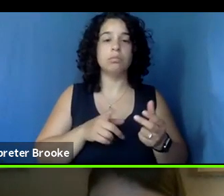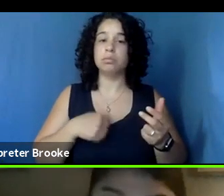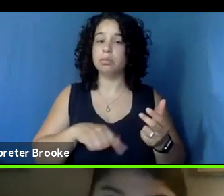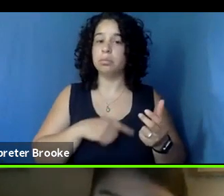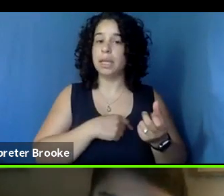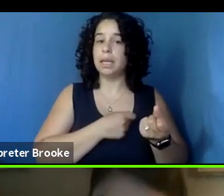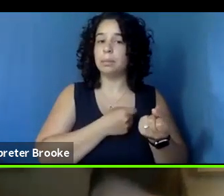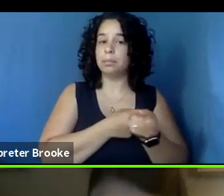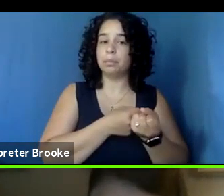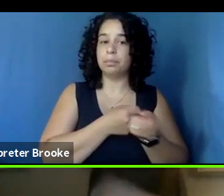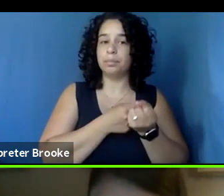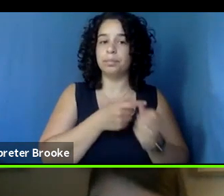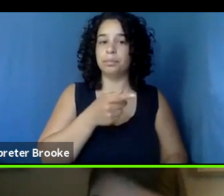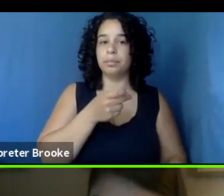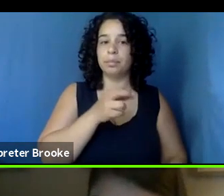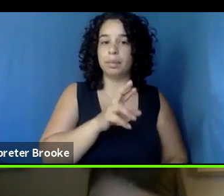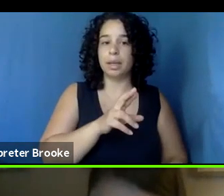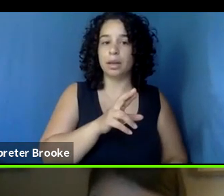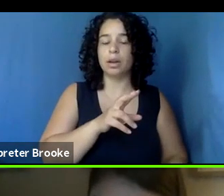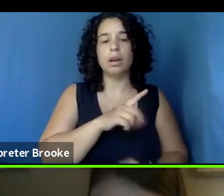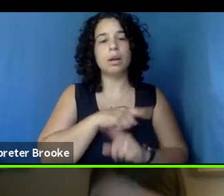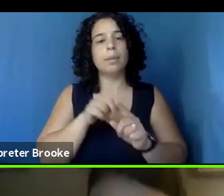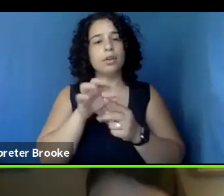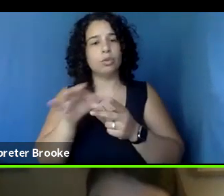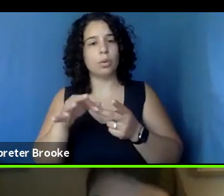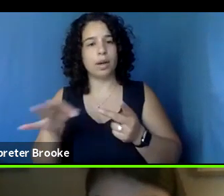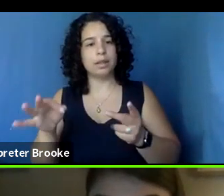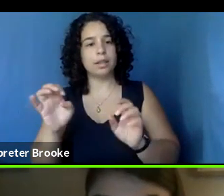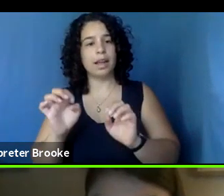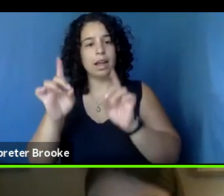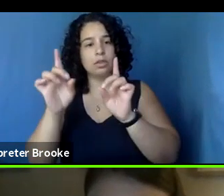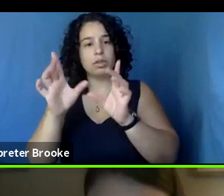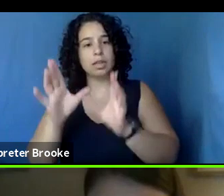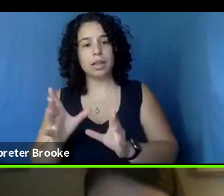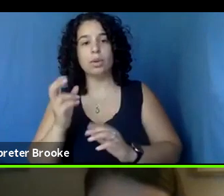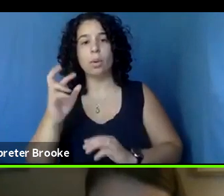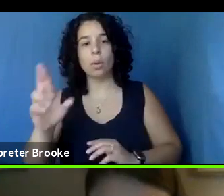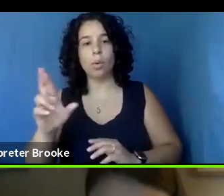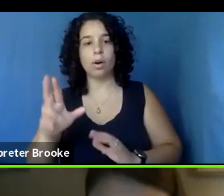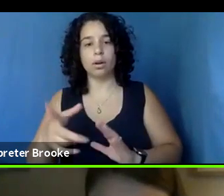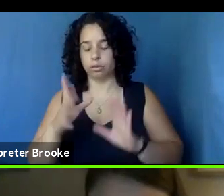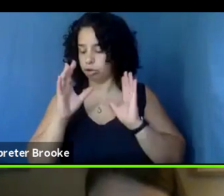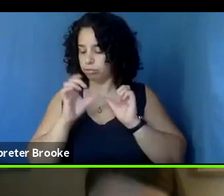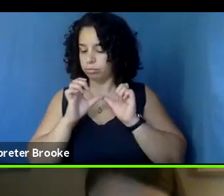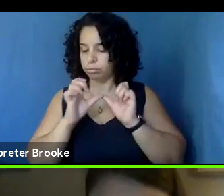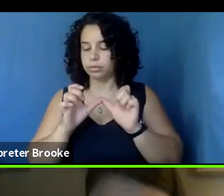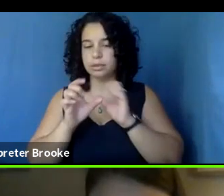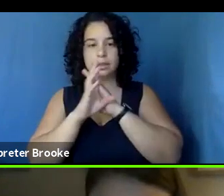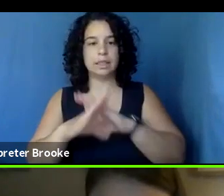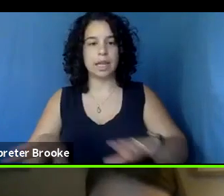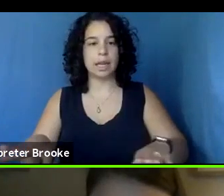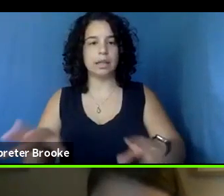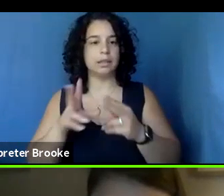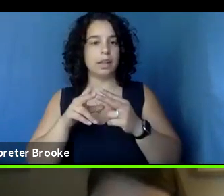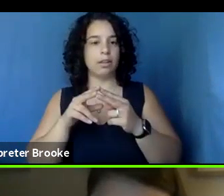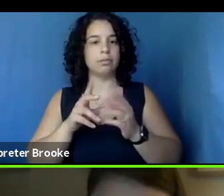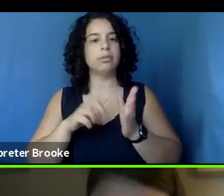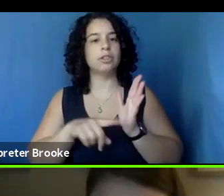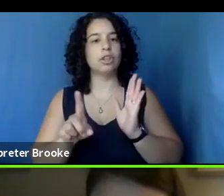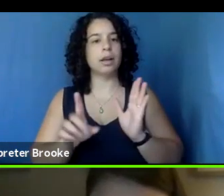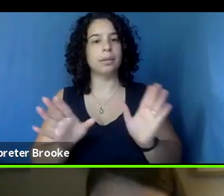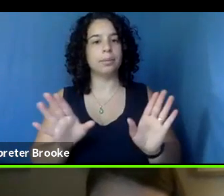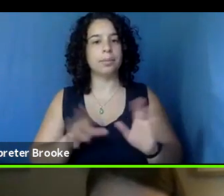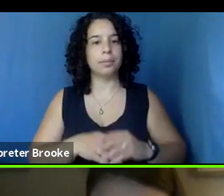be an educator or be constantly hit with violence. Check.